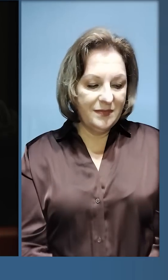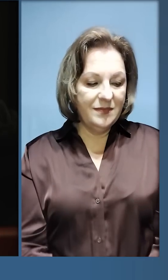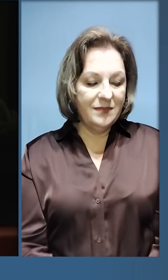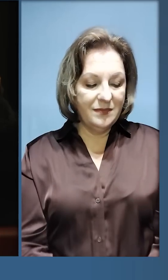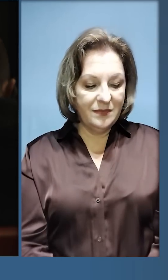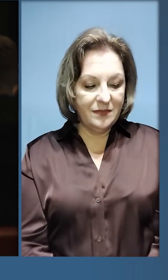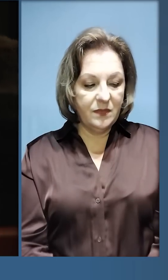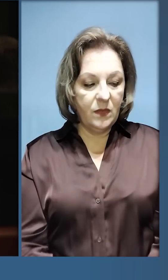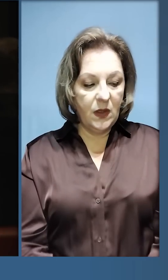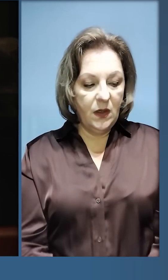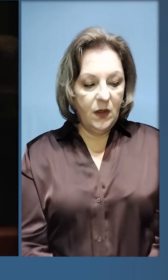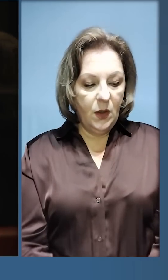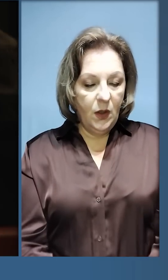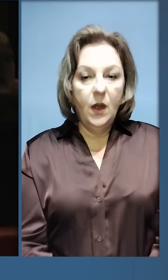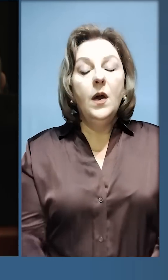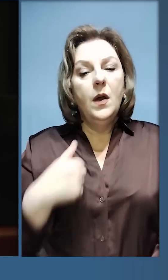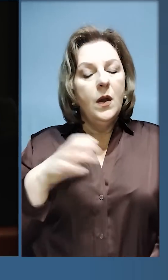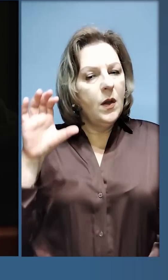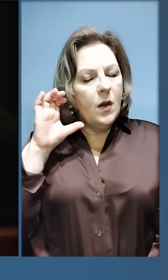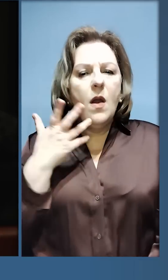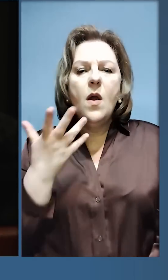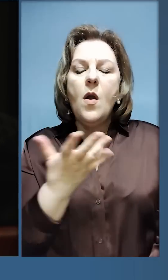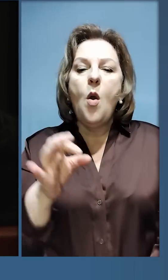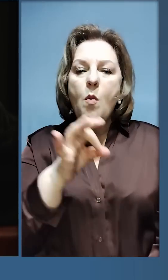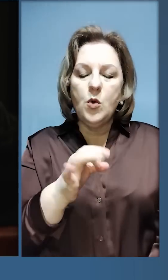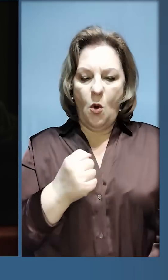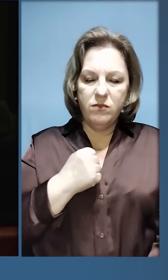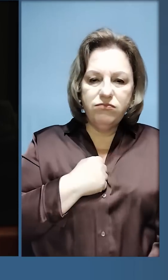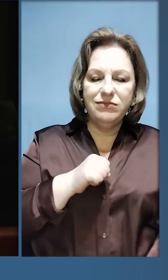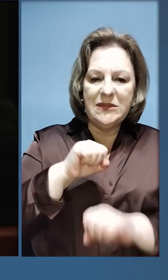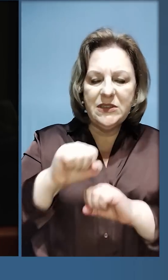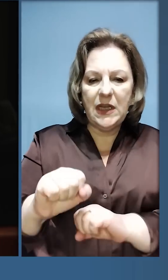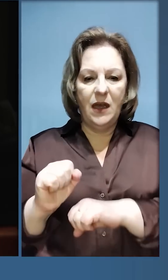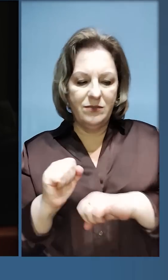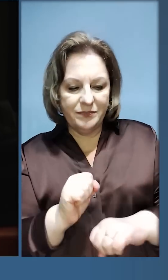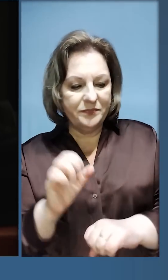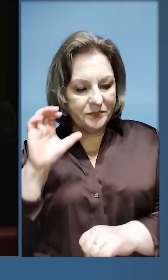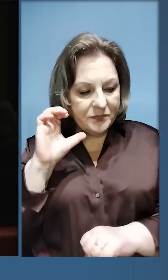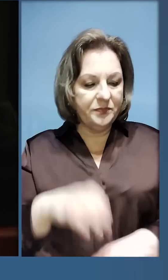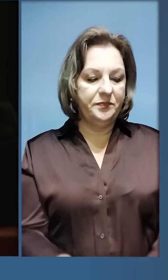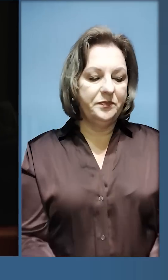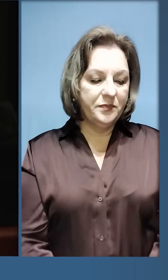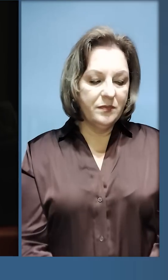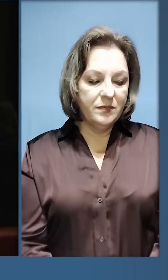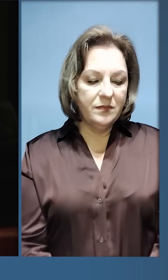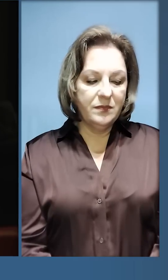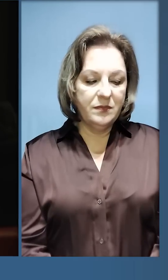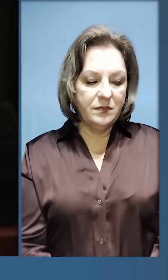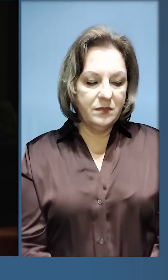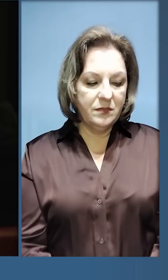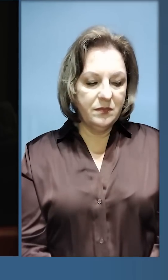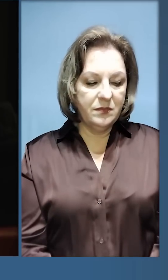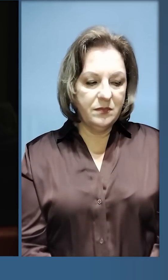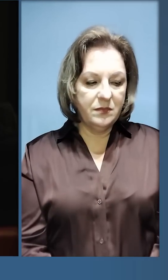I heard you in your Defenders of Ukraine address. We're talking about the great